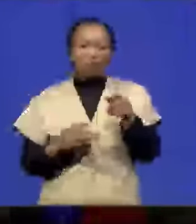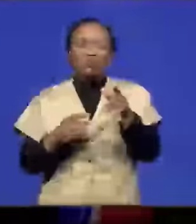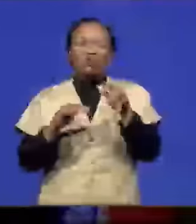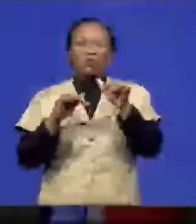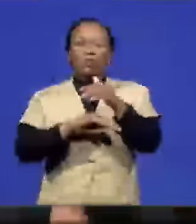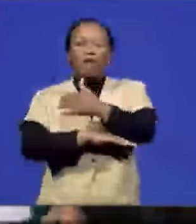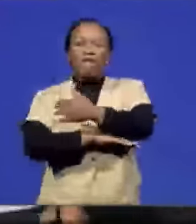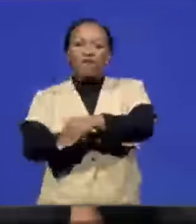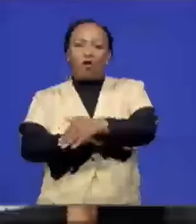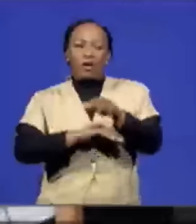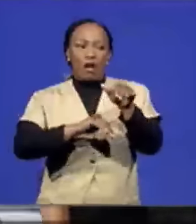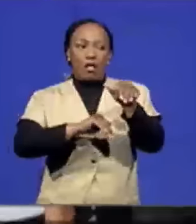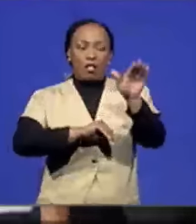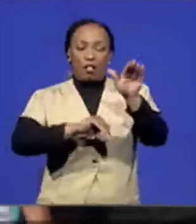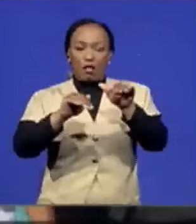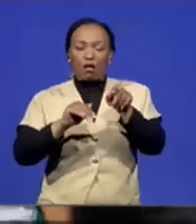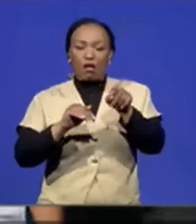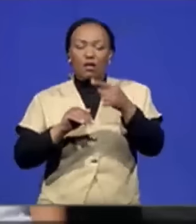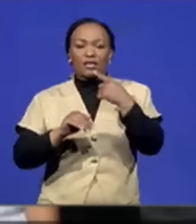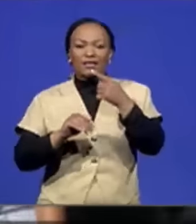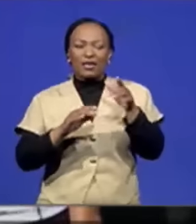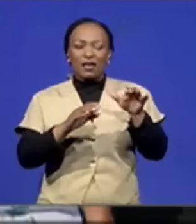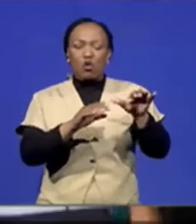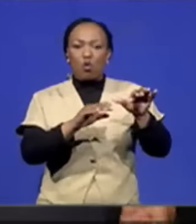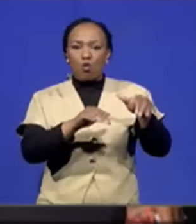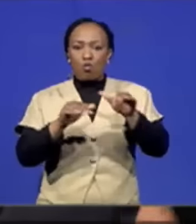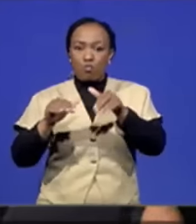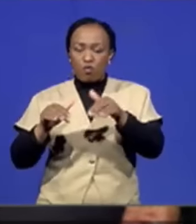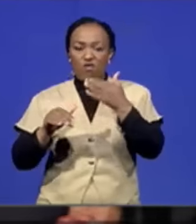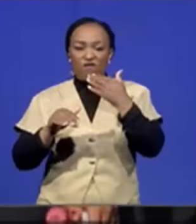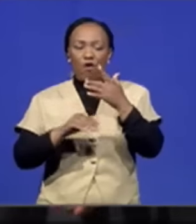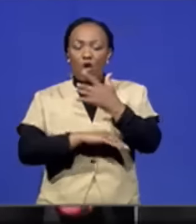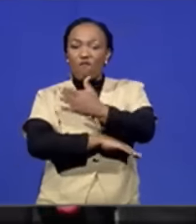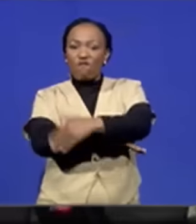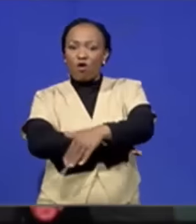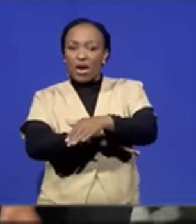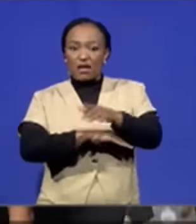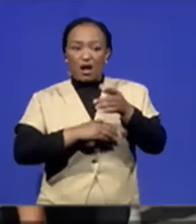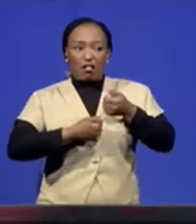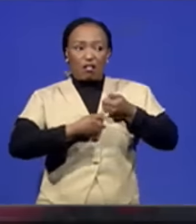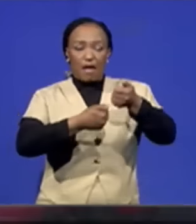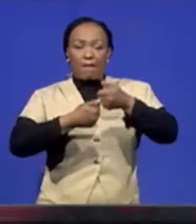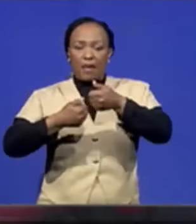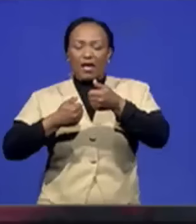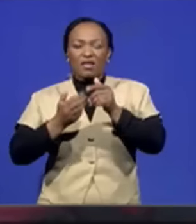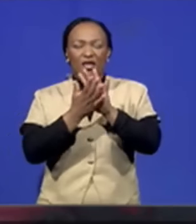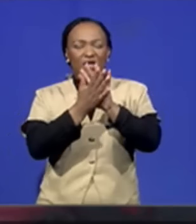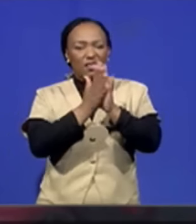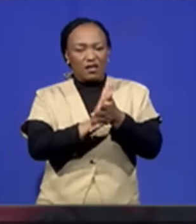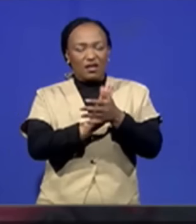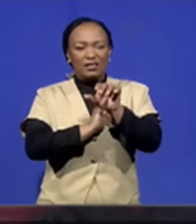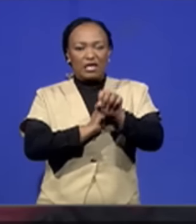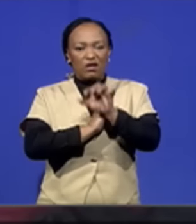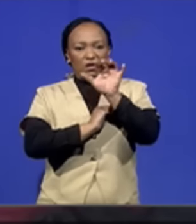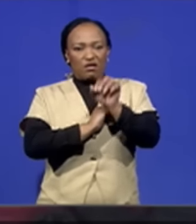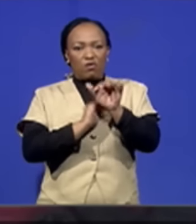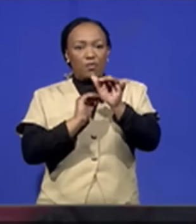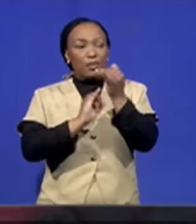ANC e dumela fa barulaganyi ba megwanto e malebana le seno ba senya serodumo sa Afrika Borwa kwa dinageng tsa